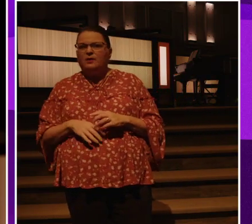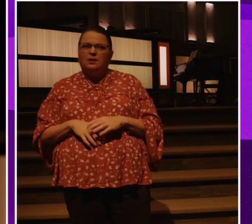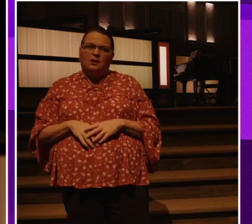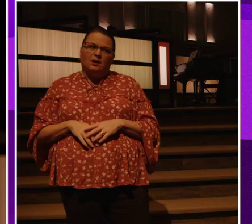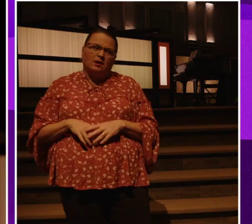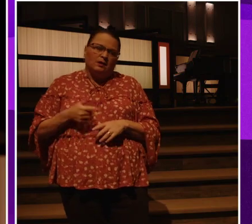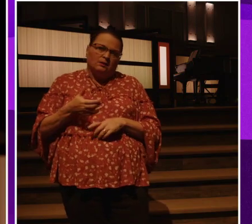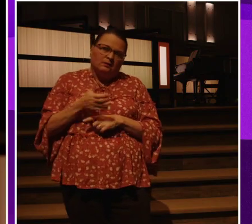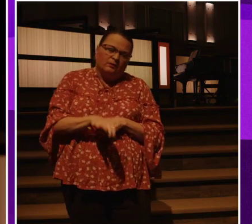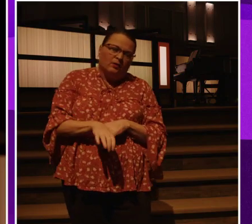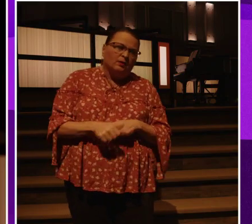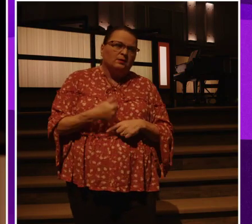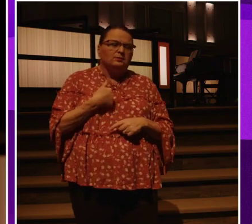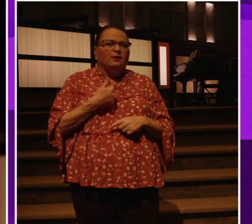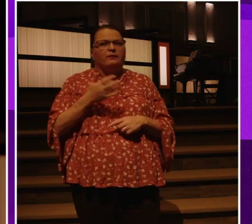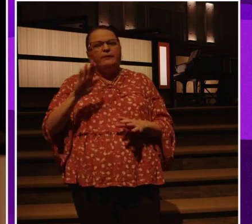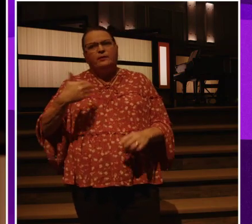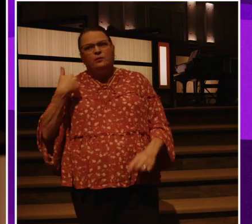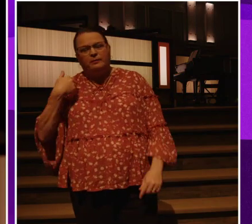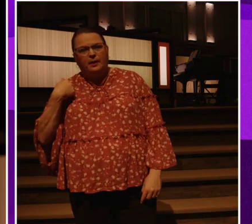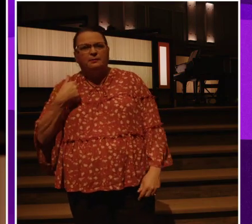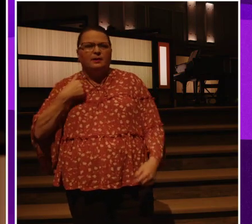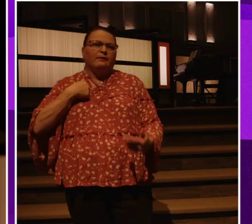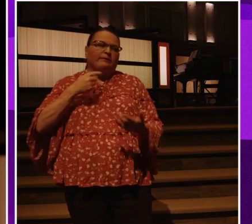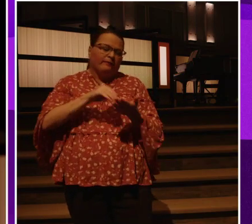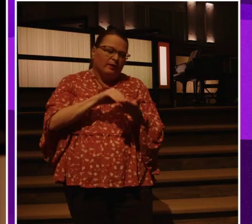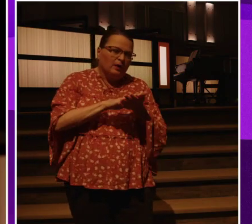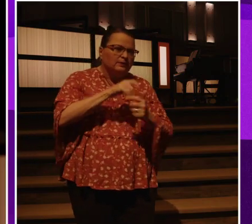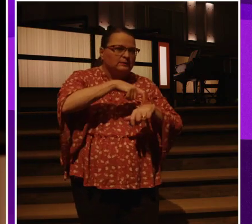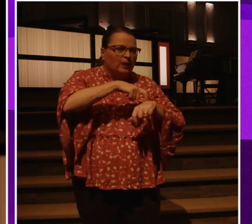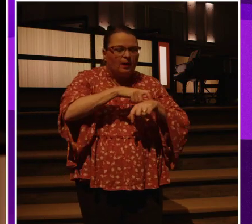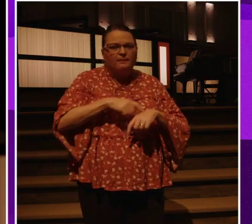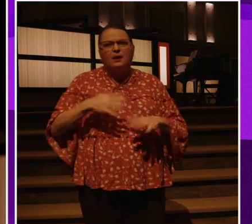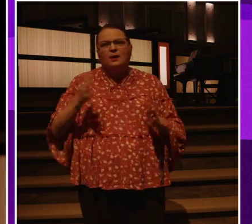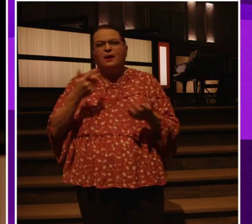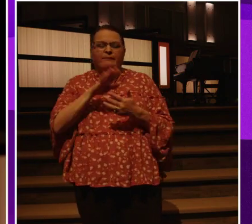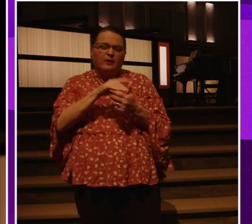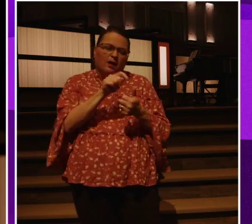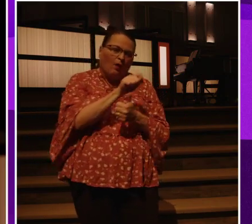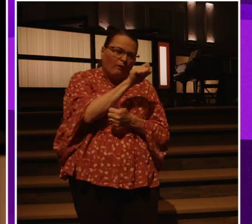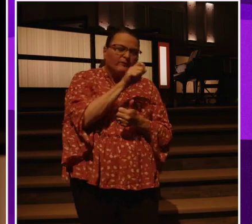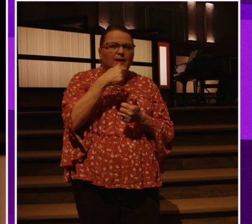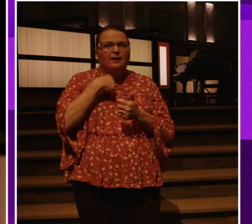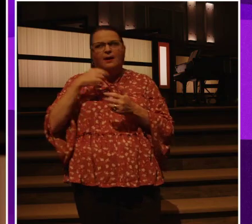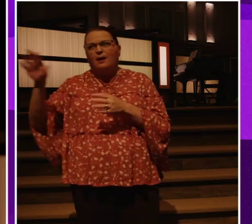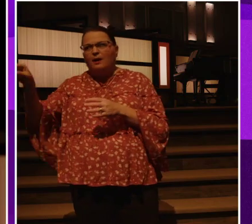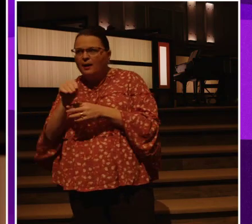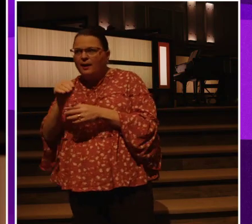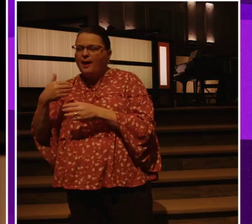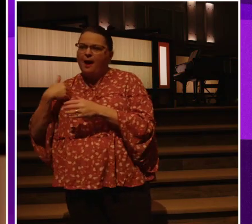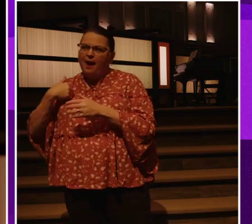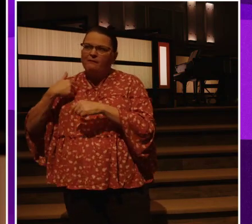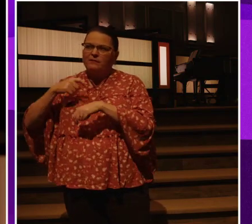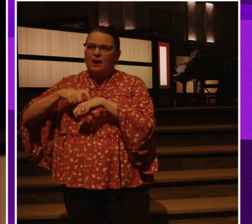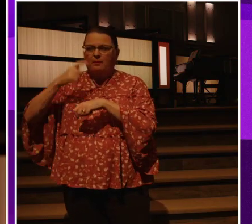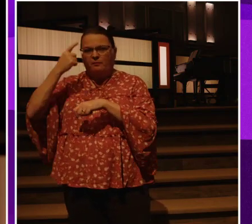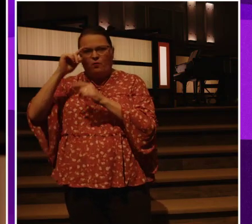dedicate ourselves, remember to, find a time to, get rid of something so we can have time to